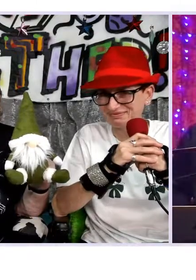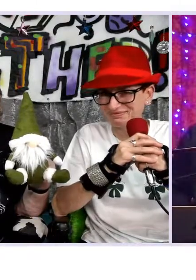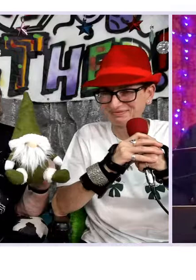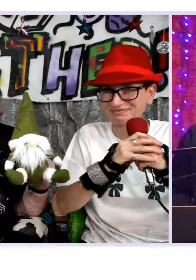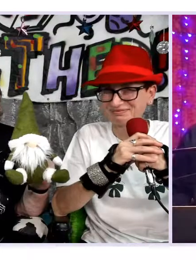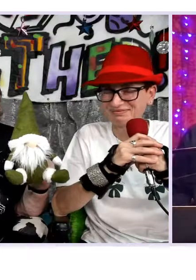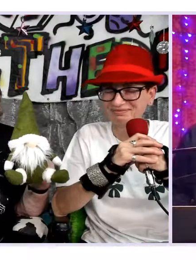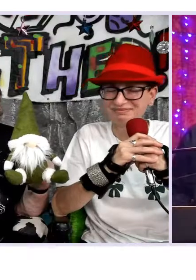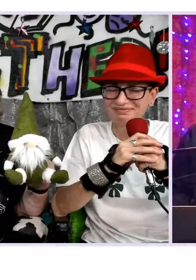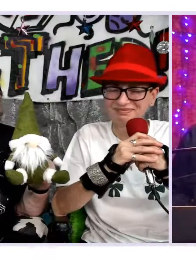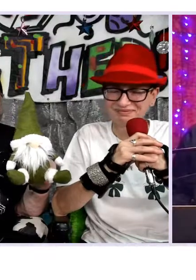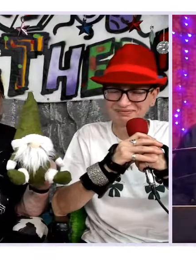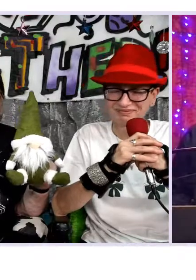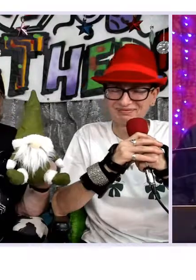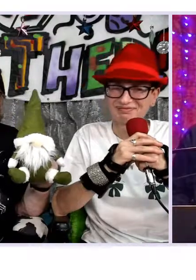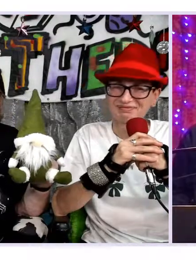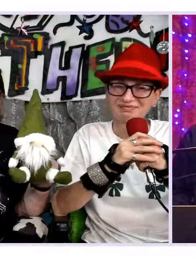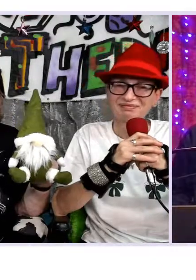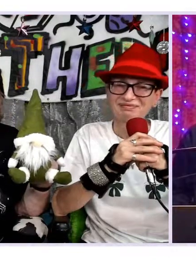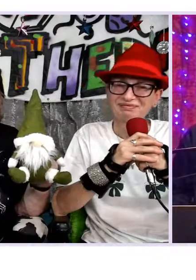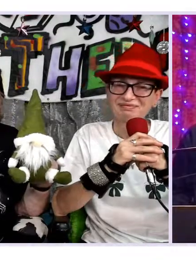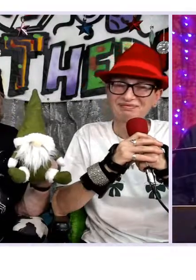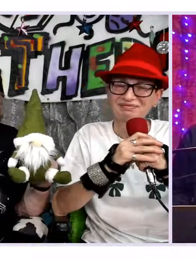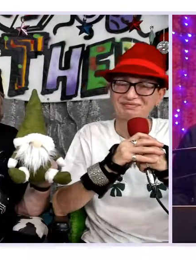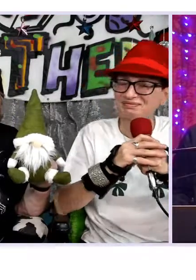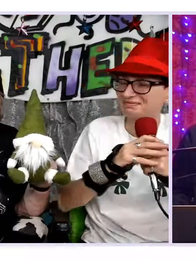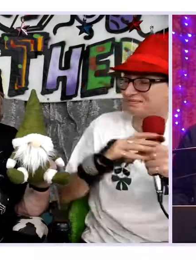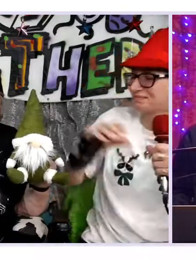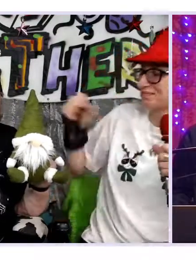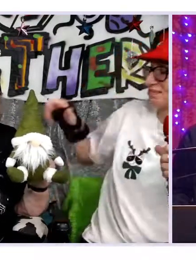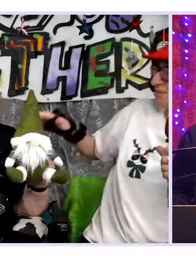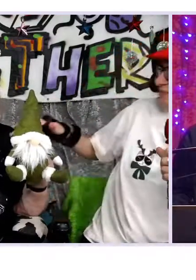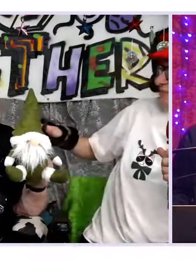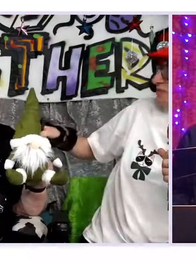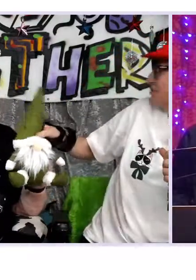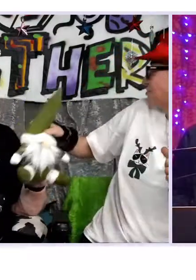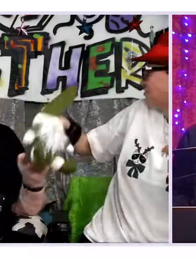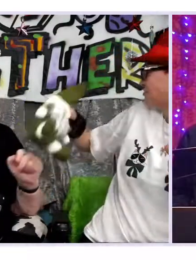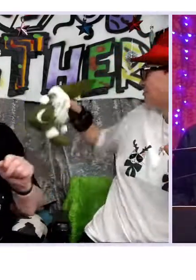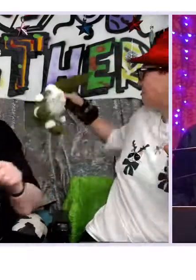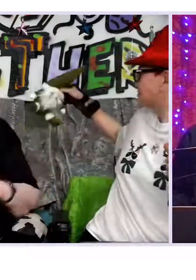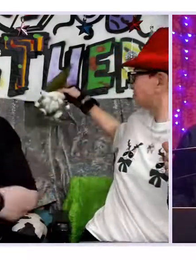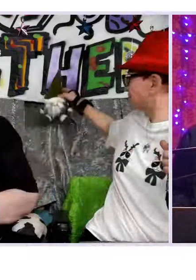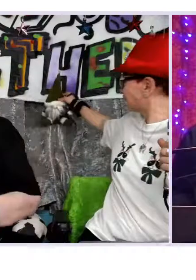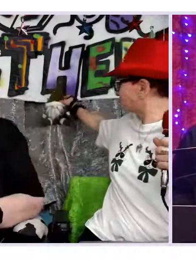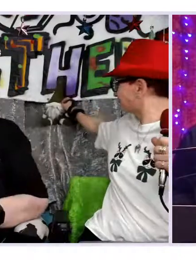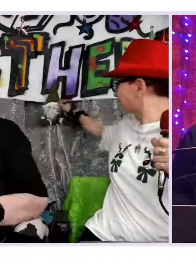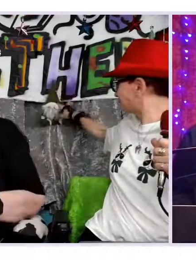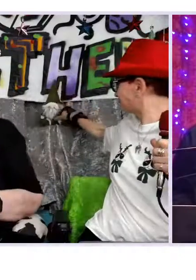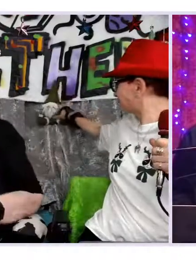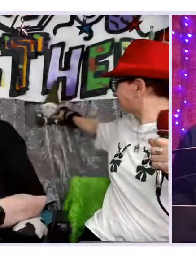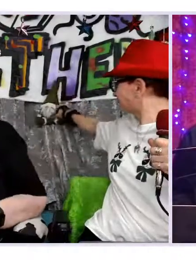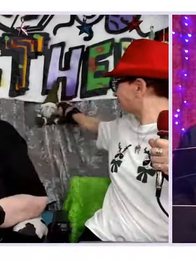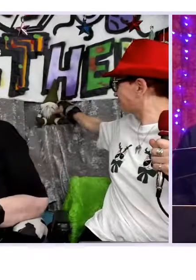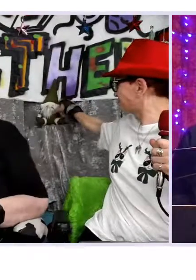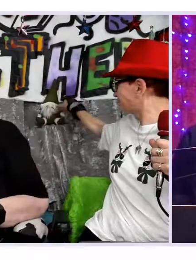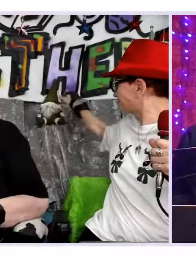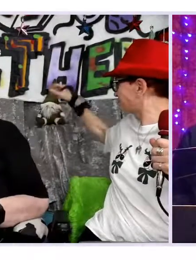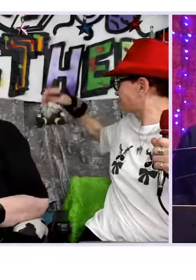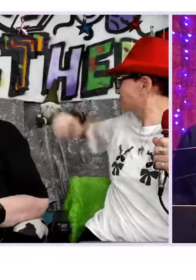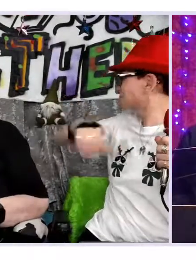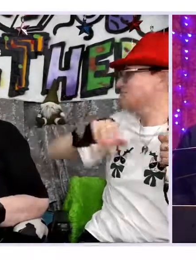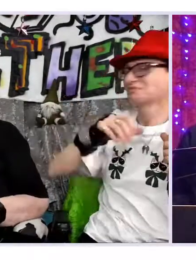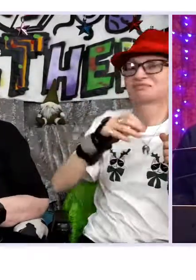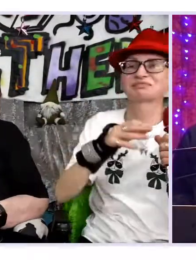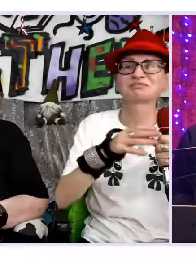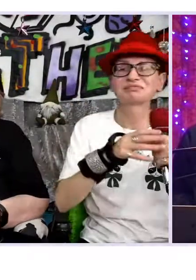medal. So this is a medal. This is a bronze medal from the European Wheelchair Basketball Championships. So we're going to award that. It was